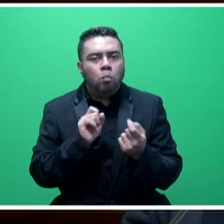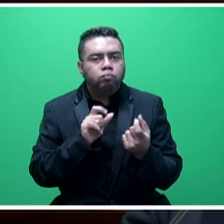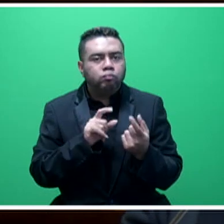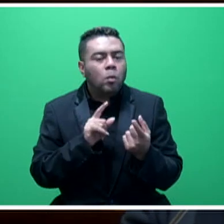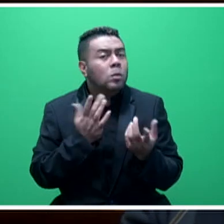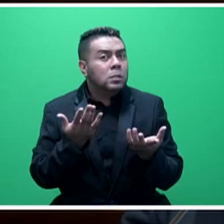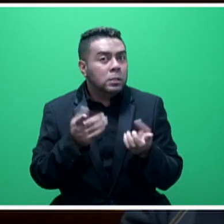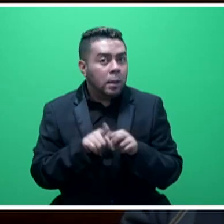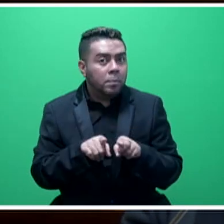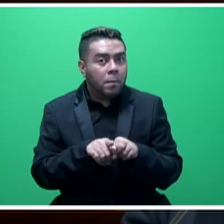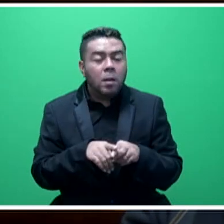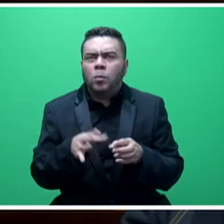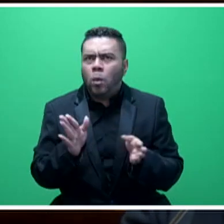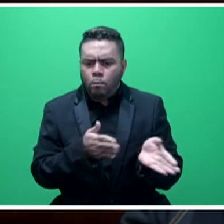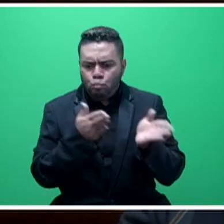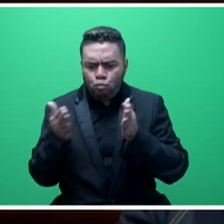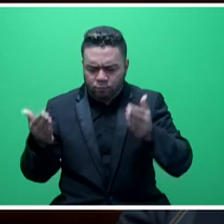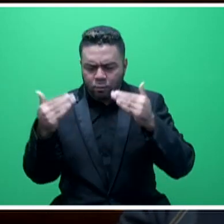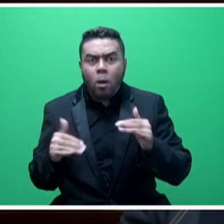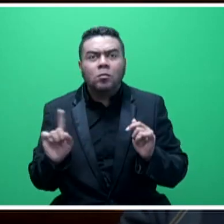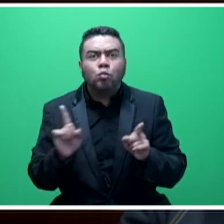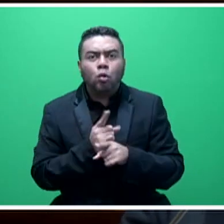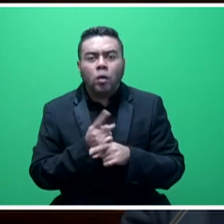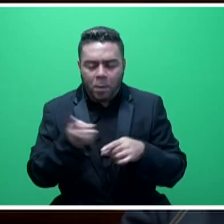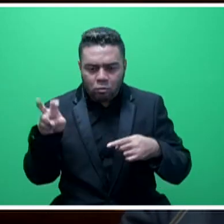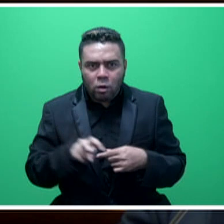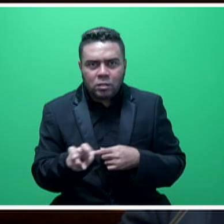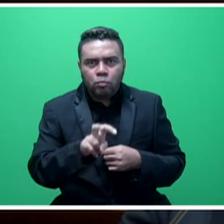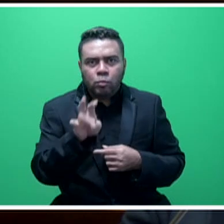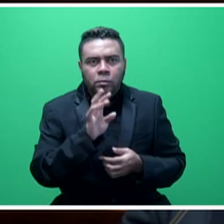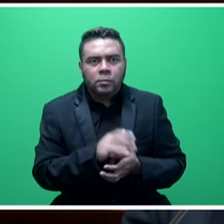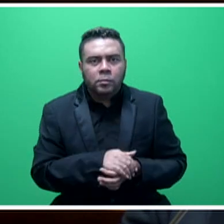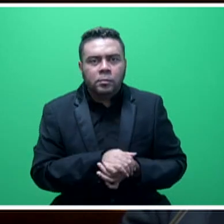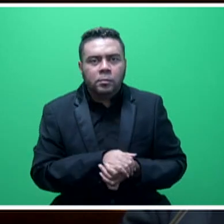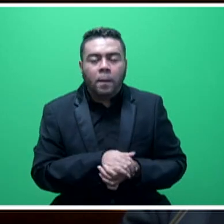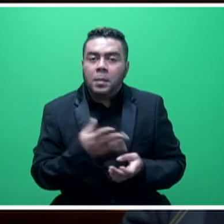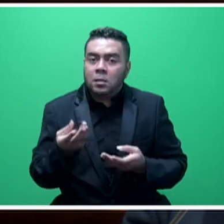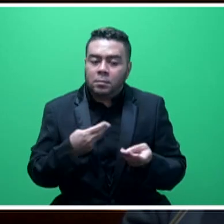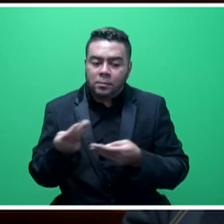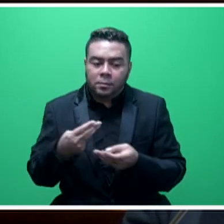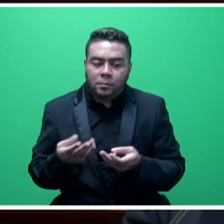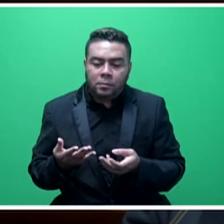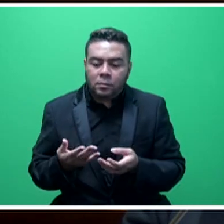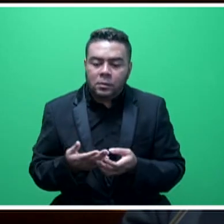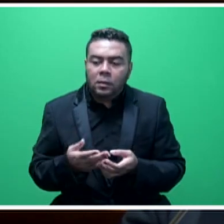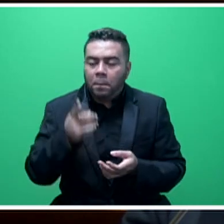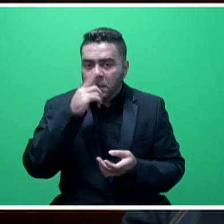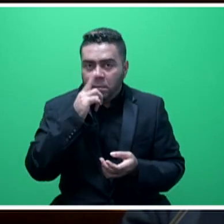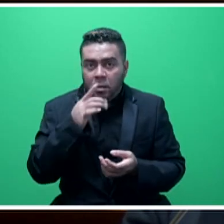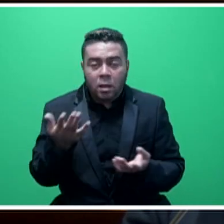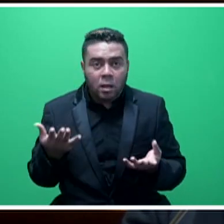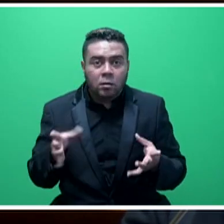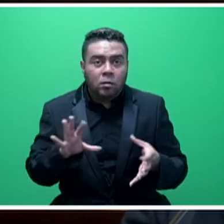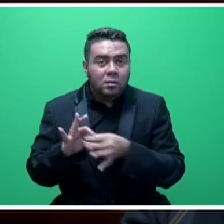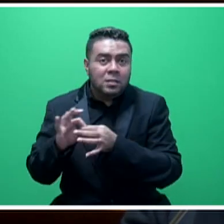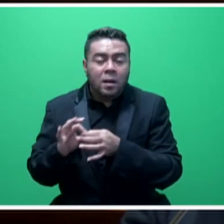Mr. Speaker, sir, the transport sector, which enables development, builds markets, facilitates trade, links people, and connects local communities